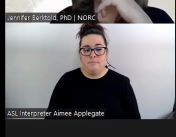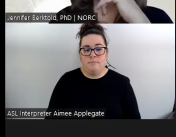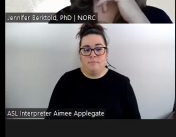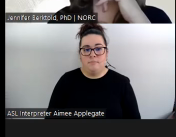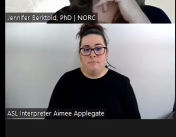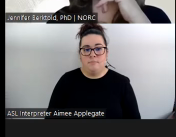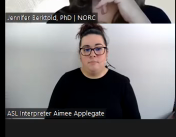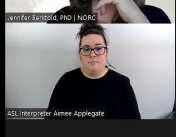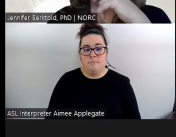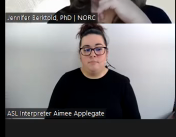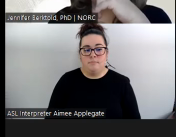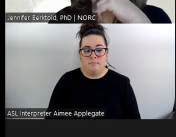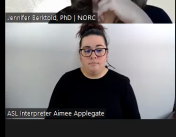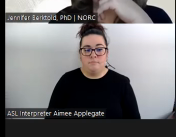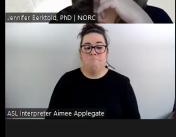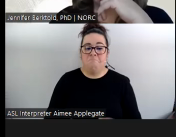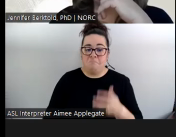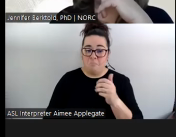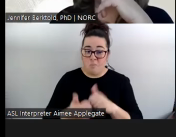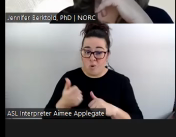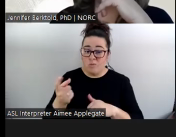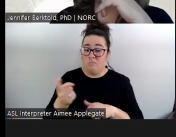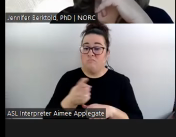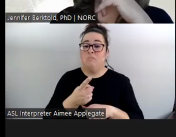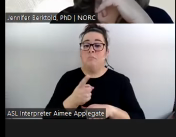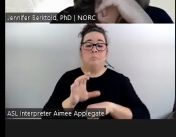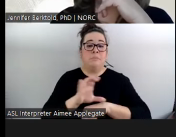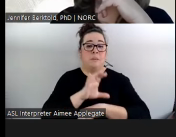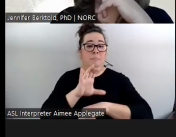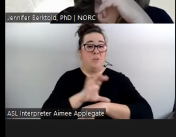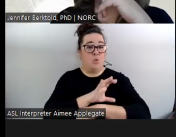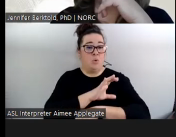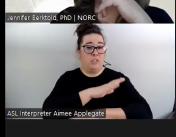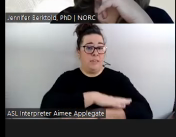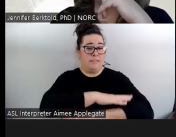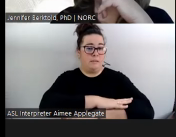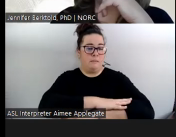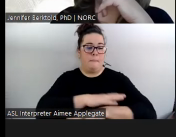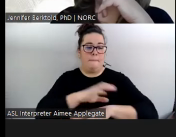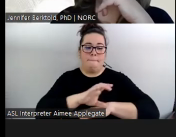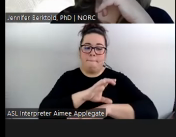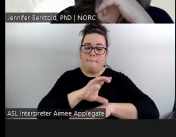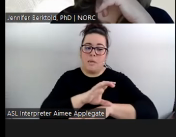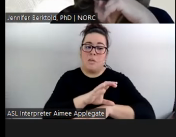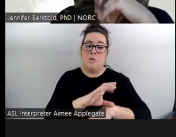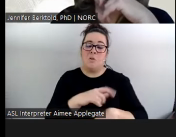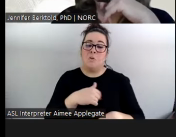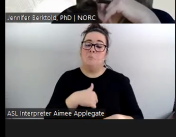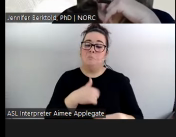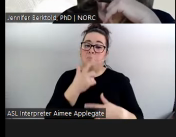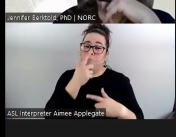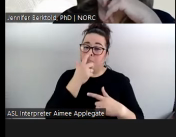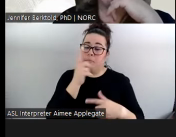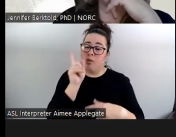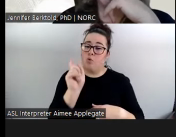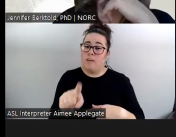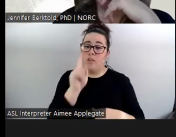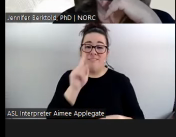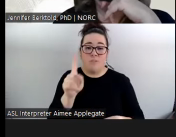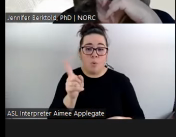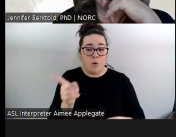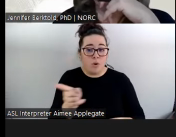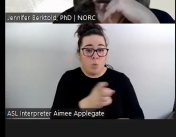On the call have been using desktop, but I do have a follow-up question for those of you that have been using it both equally. And again,